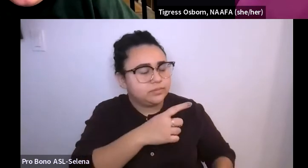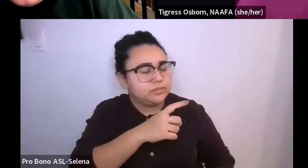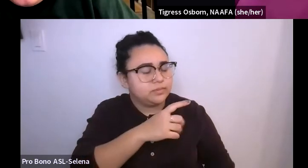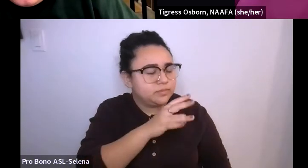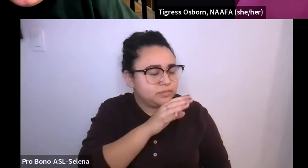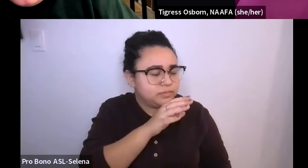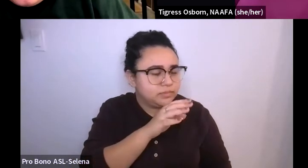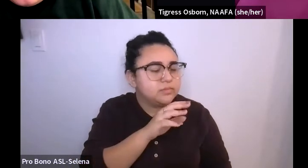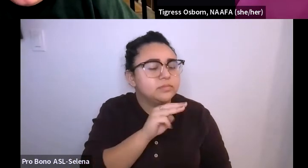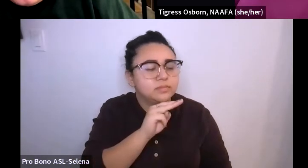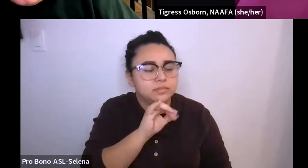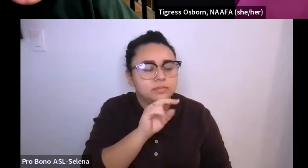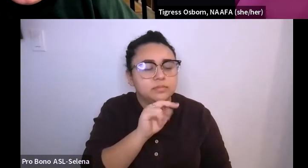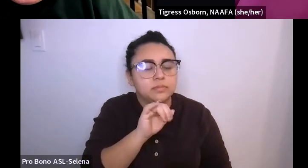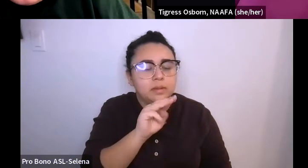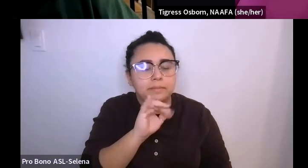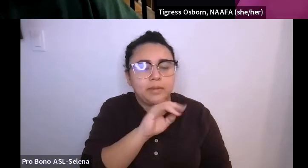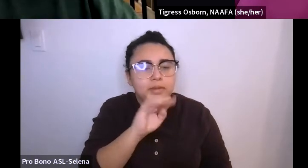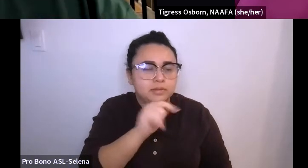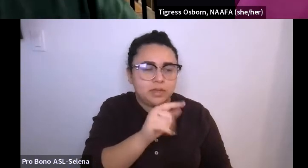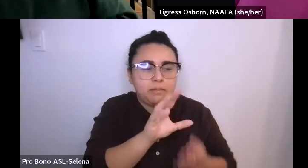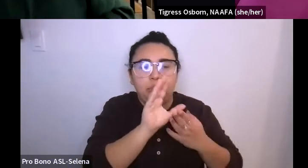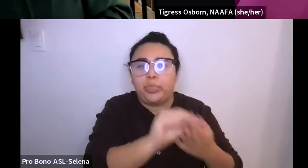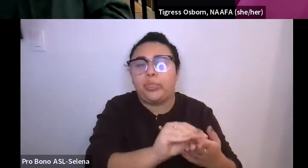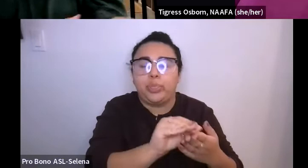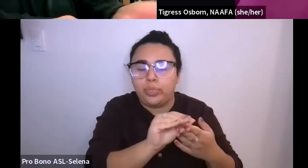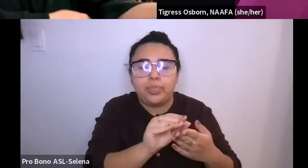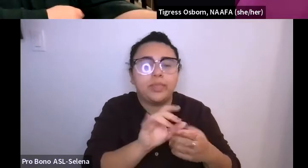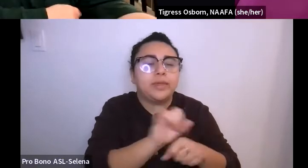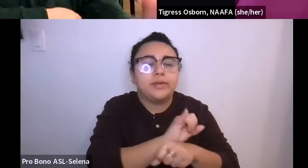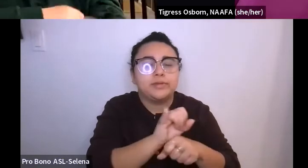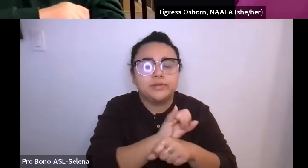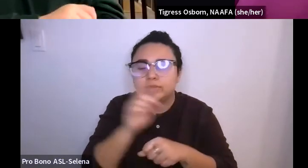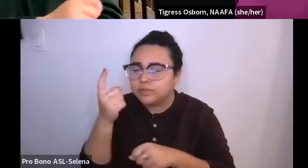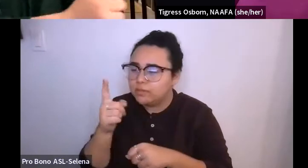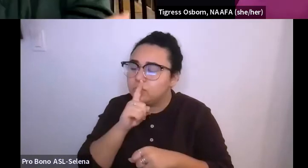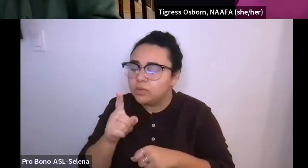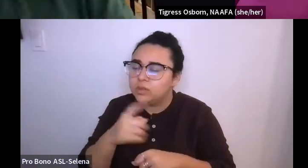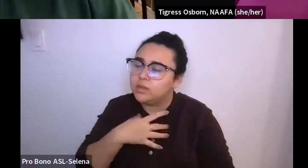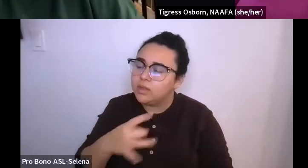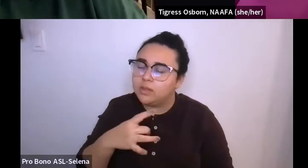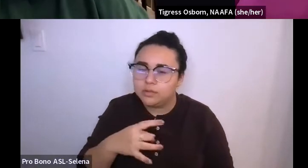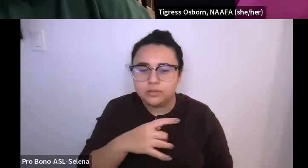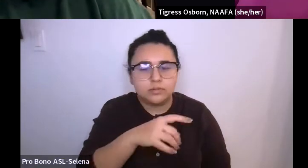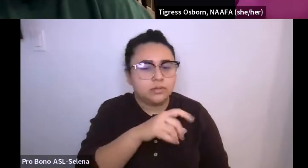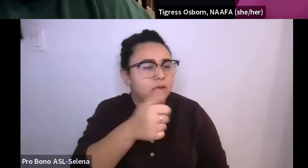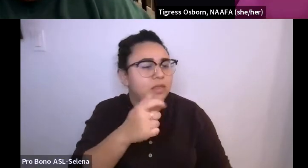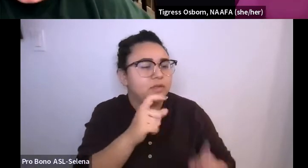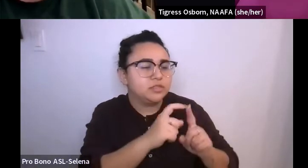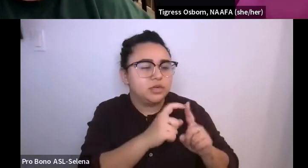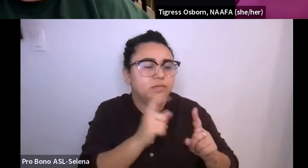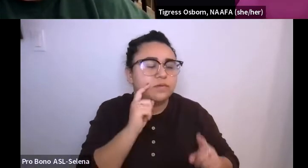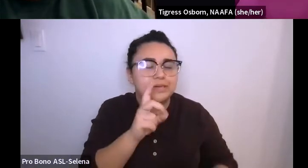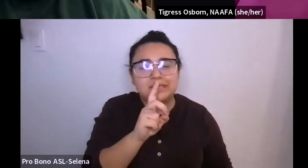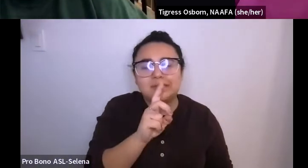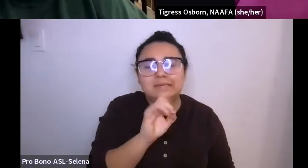The minimizing industry. Yeah, something like right. that, yeah. It was something I really liked, and then I forgot about it. Term for diet culture. Diet